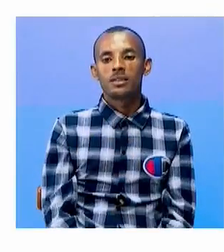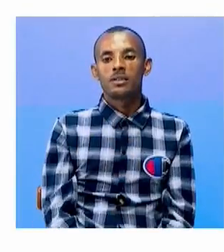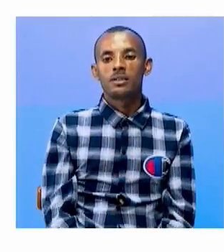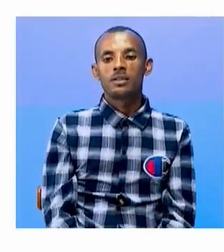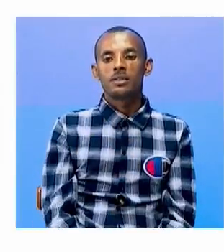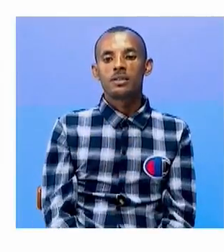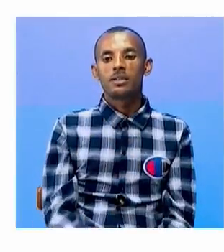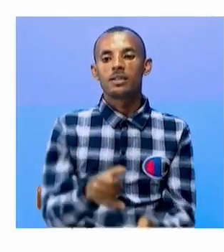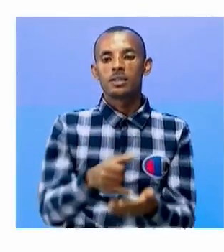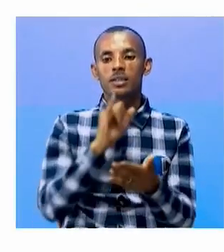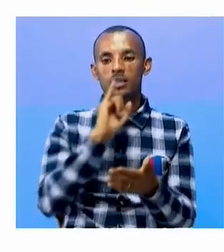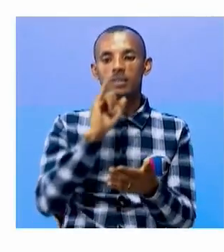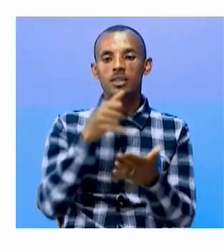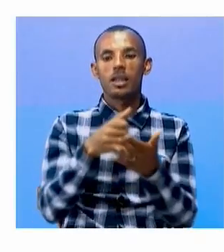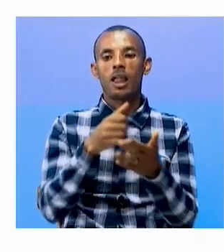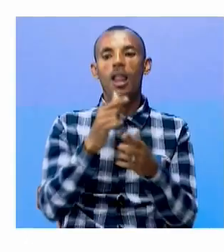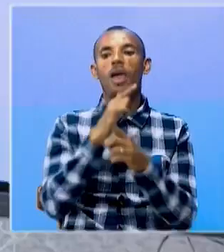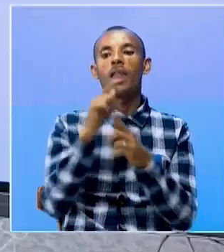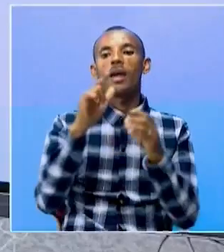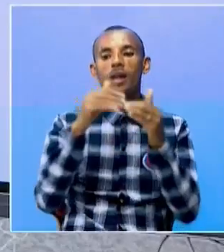Is it linear equation?